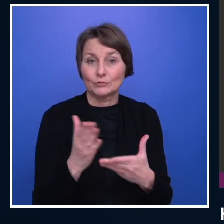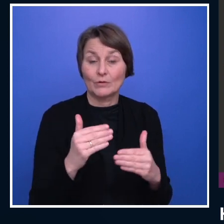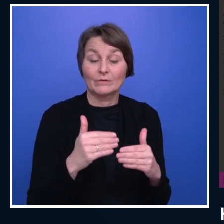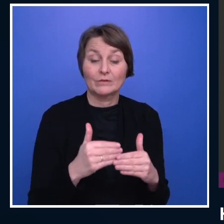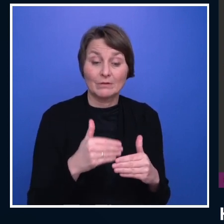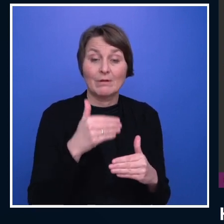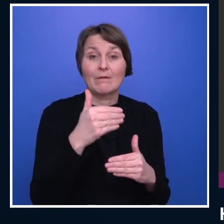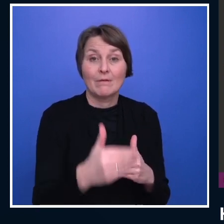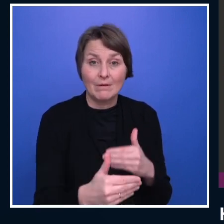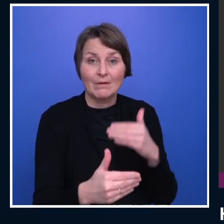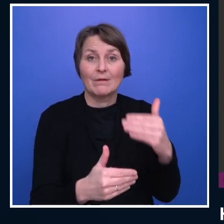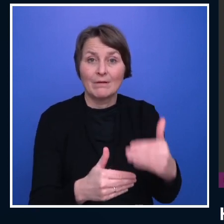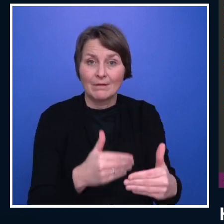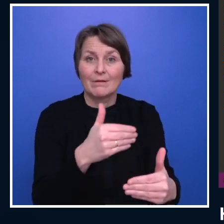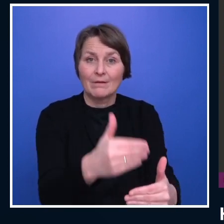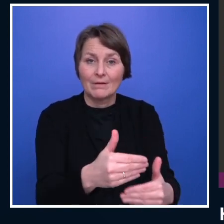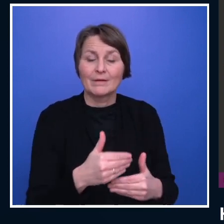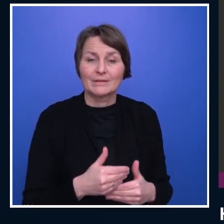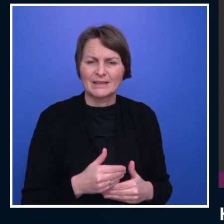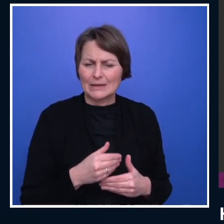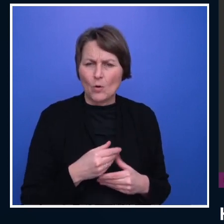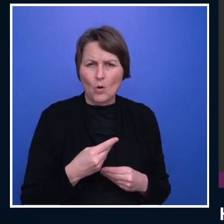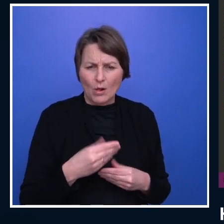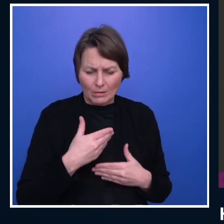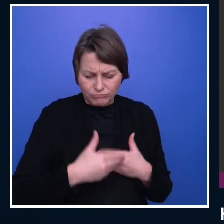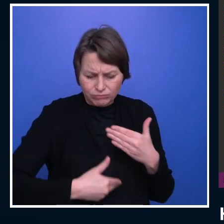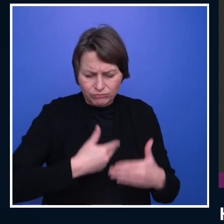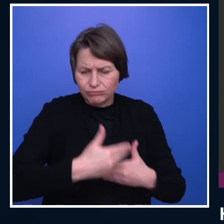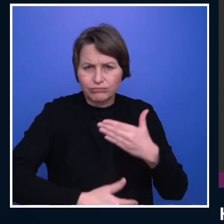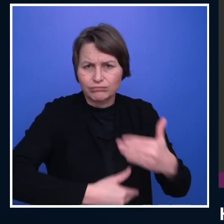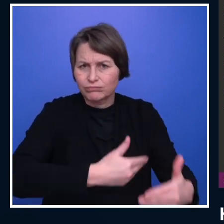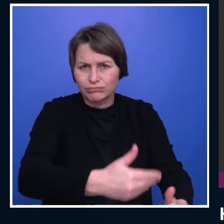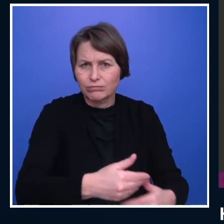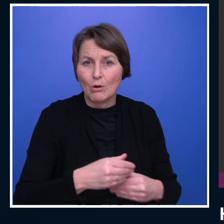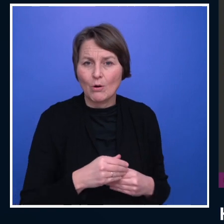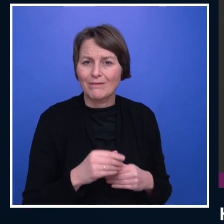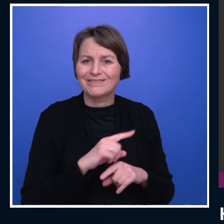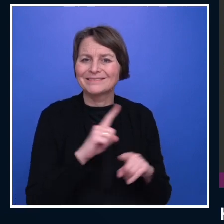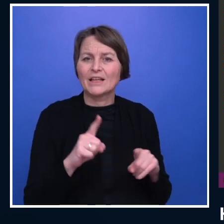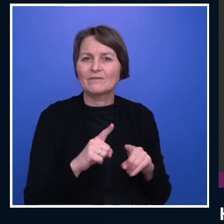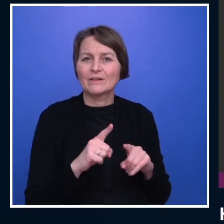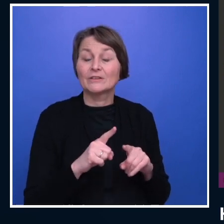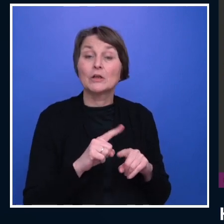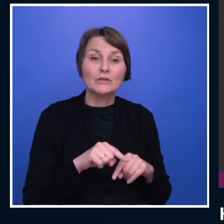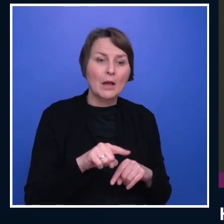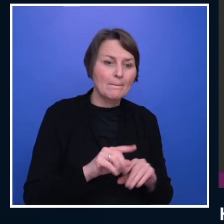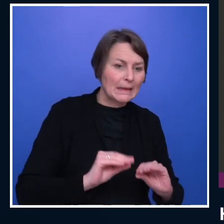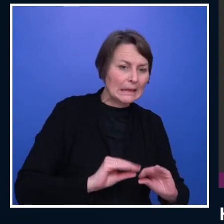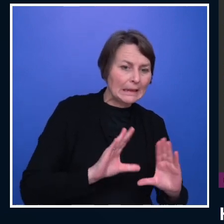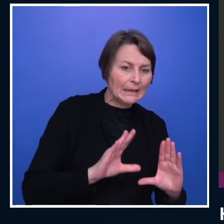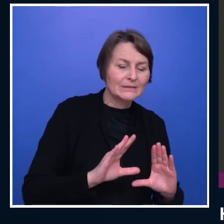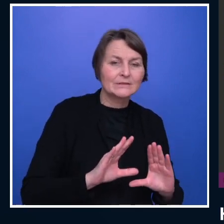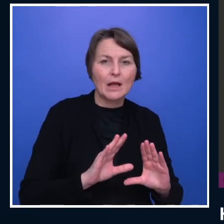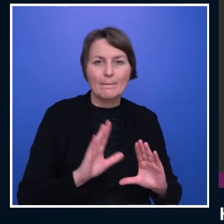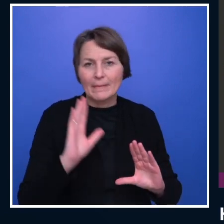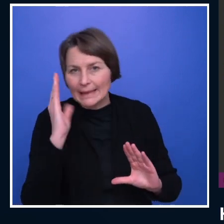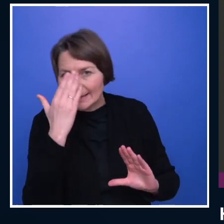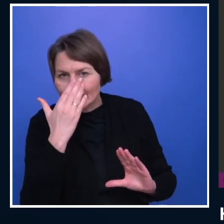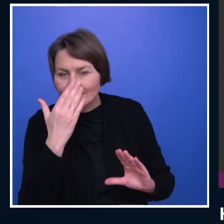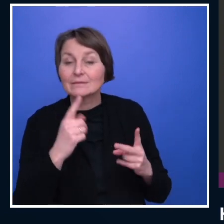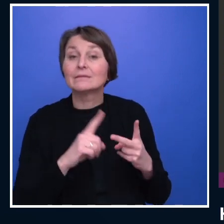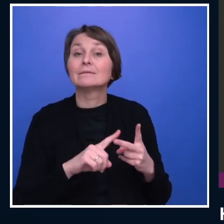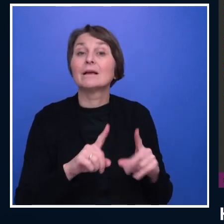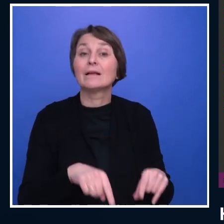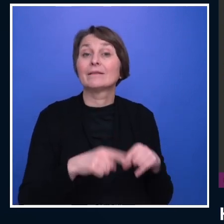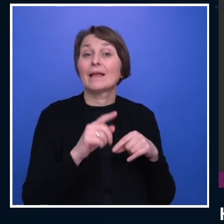there's Iis, and there's whatever Azure App Service is doing. Some of it's hidden from us, some of it isn't. Then there's the application's responsibility. And